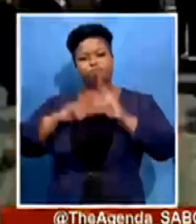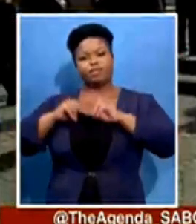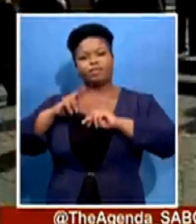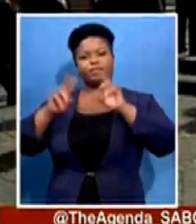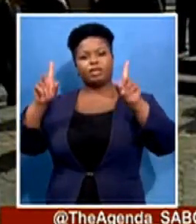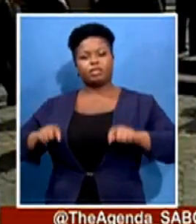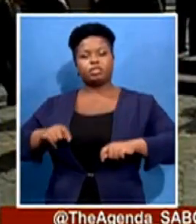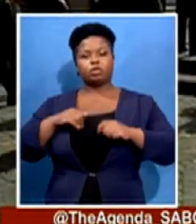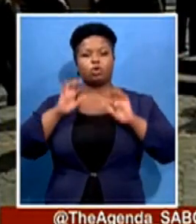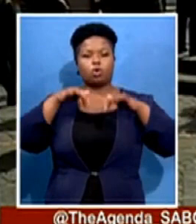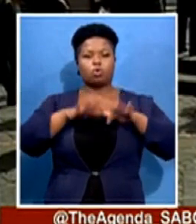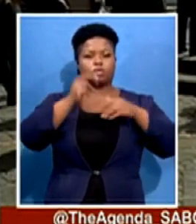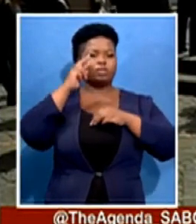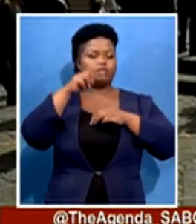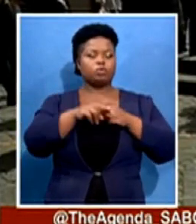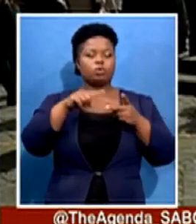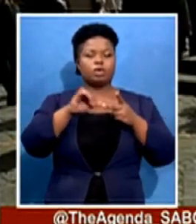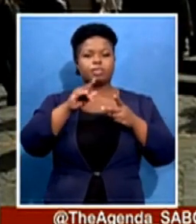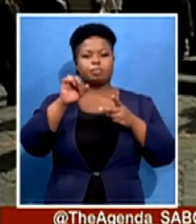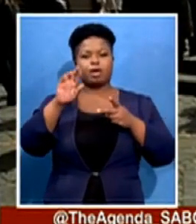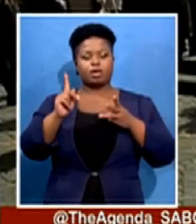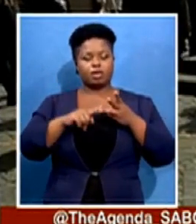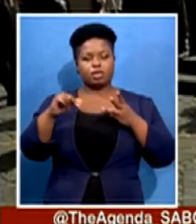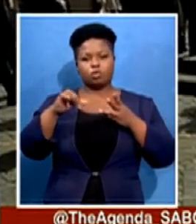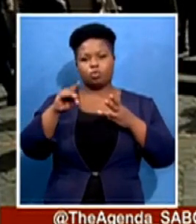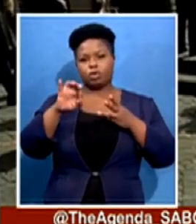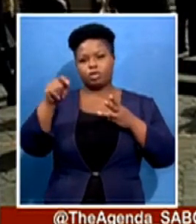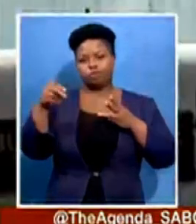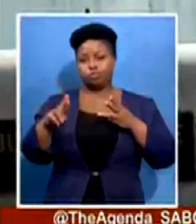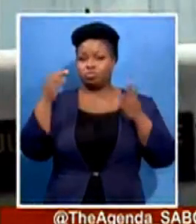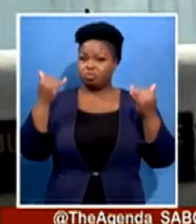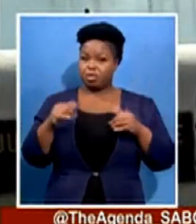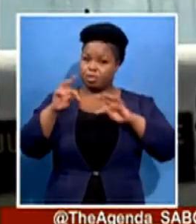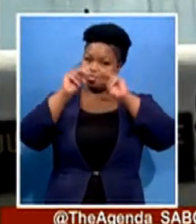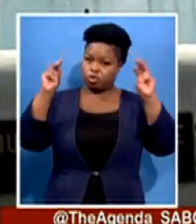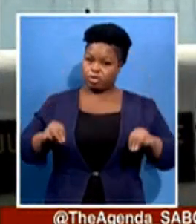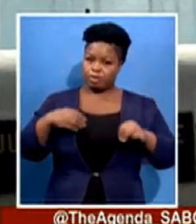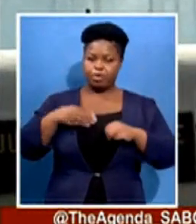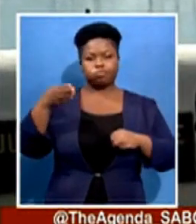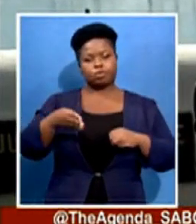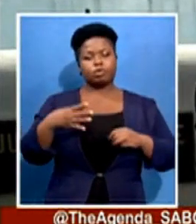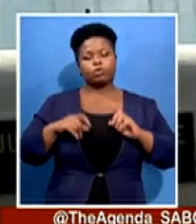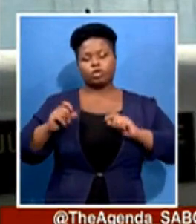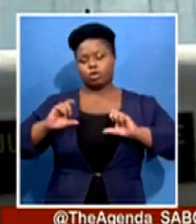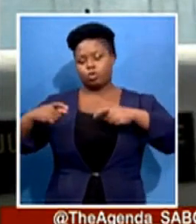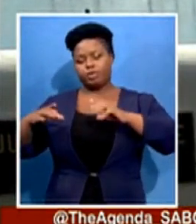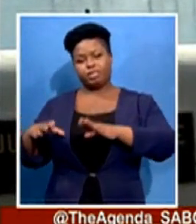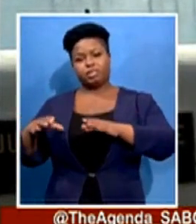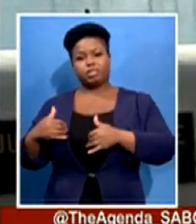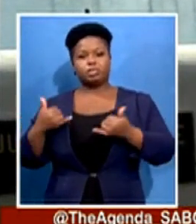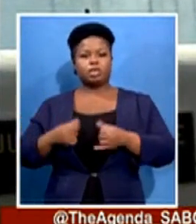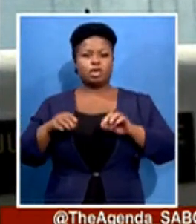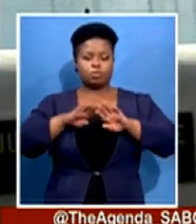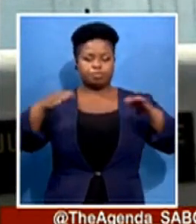Guguletu. Today, the Simonstown Museum, together with the Phoenix Committee, unveiled the benches and also a website to memorialize